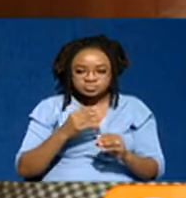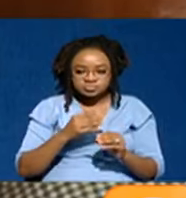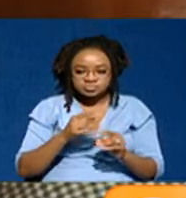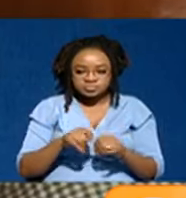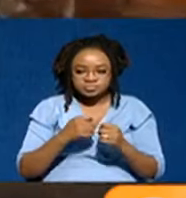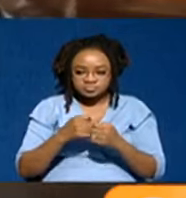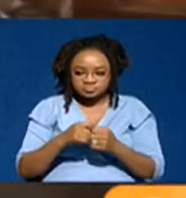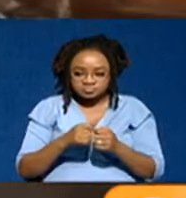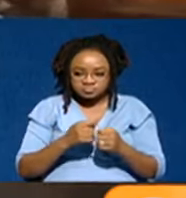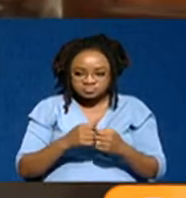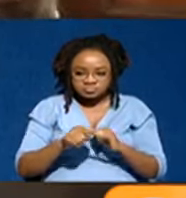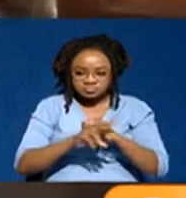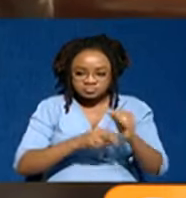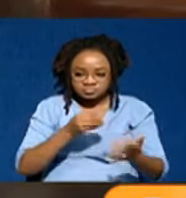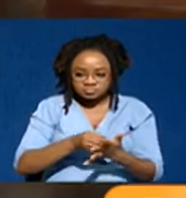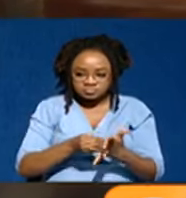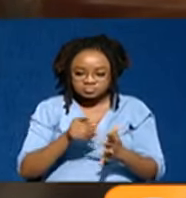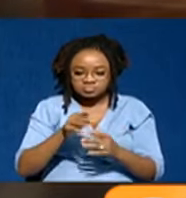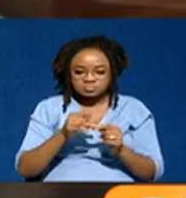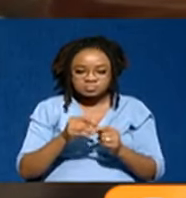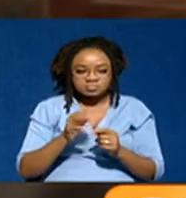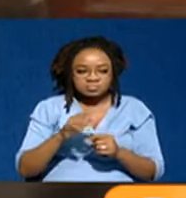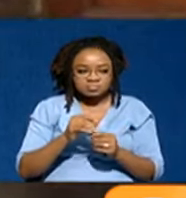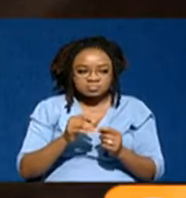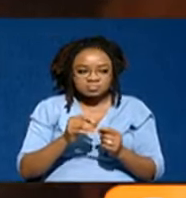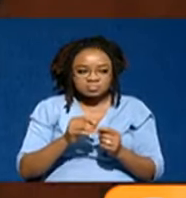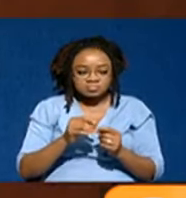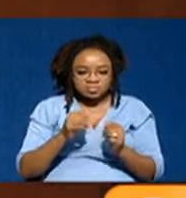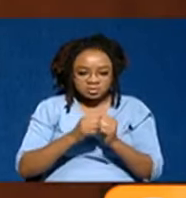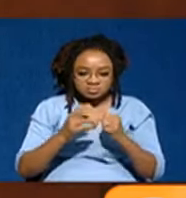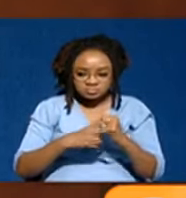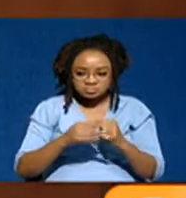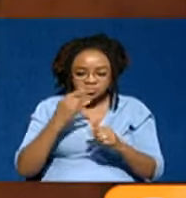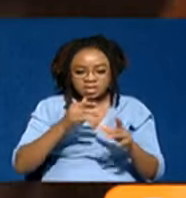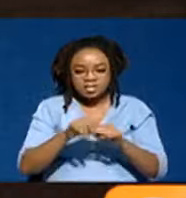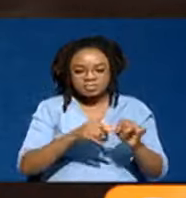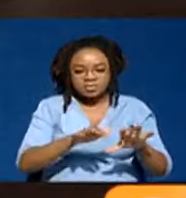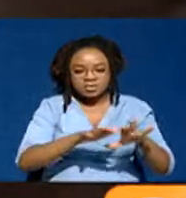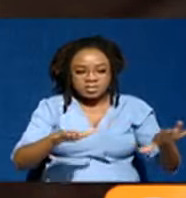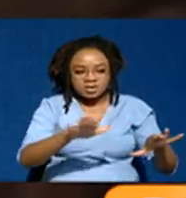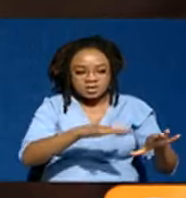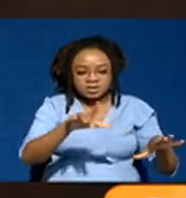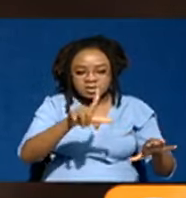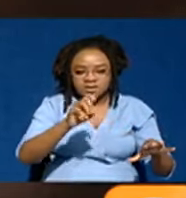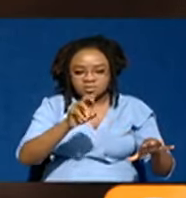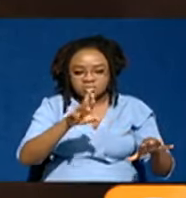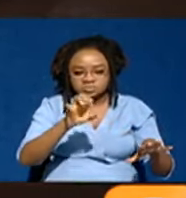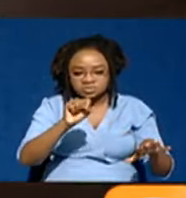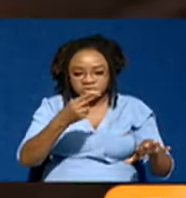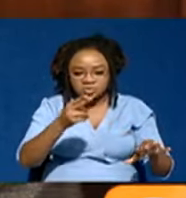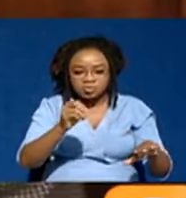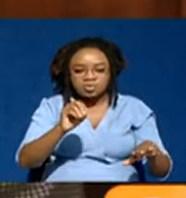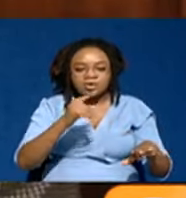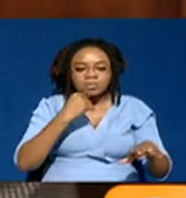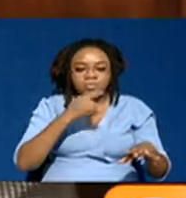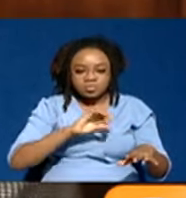Section 317 of the Penal Code. Now, this is in relation to a parcel of land in Loresho belonging to Ashok Kumar and